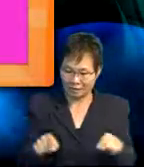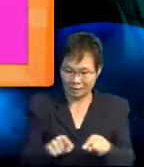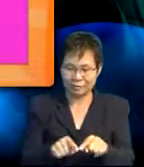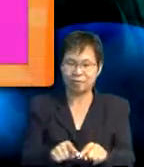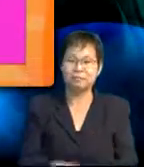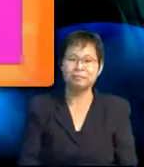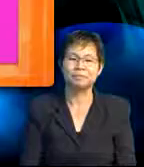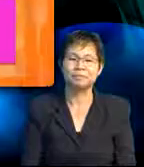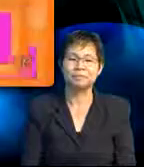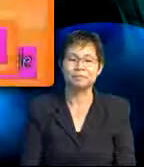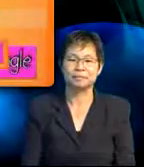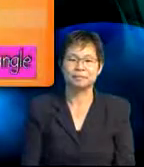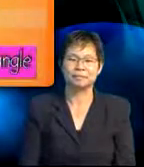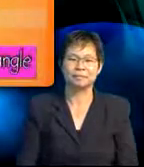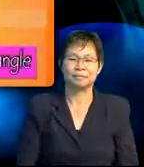rectangle,